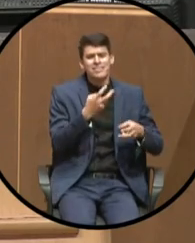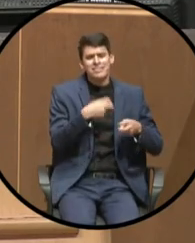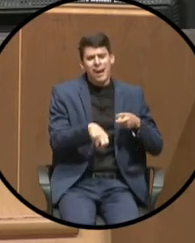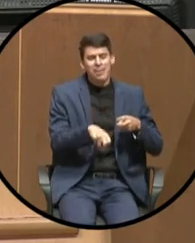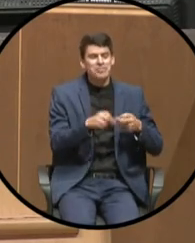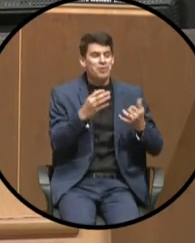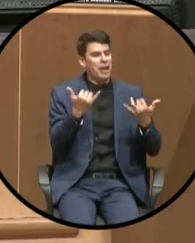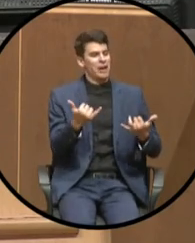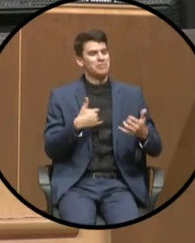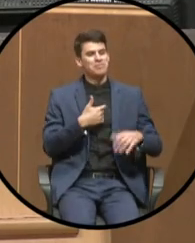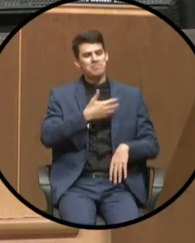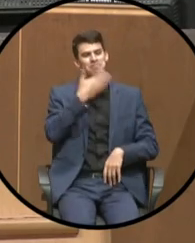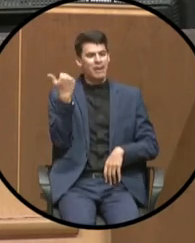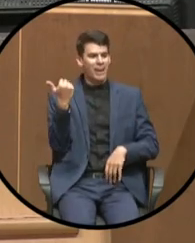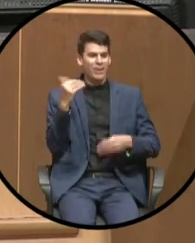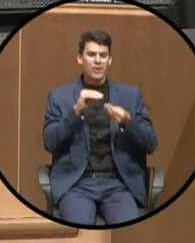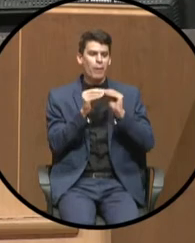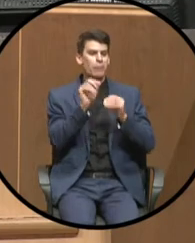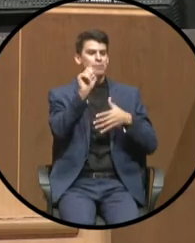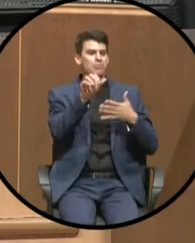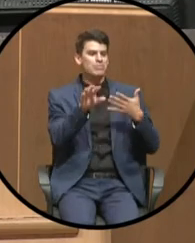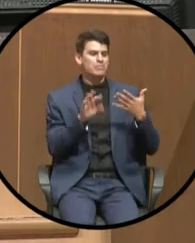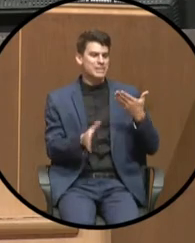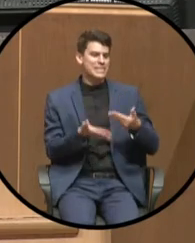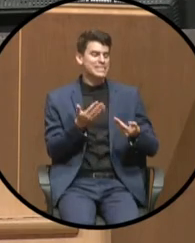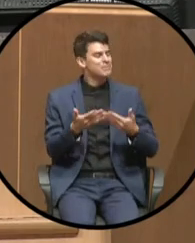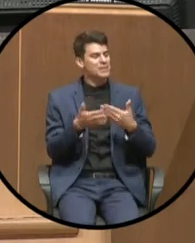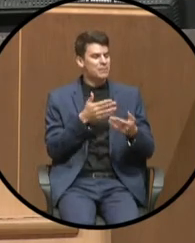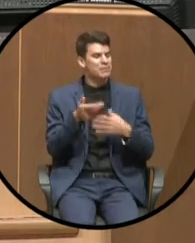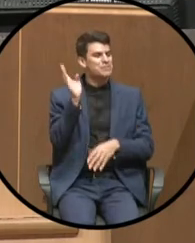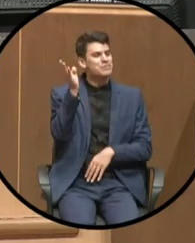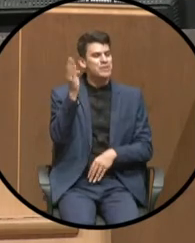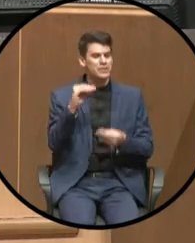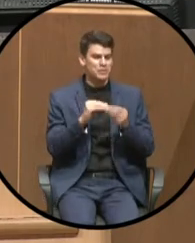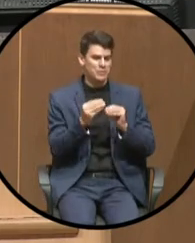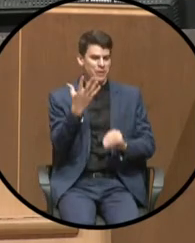in this case, I have no problem reading the writing. It's speaker number 5.